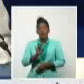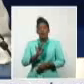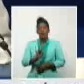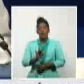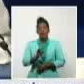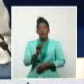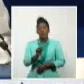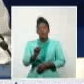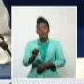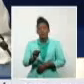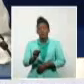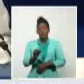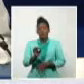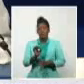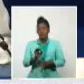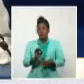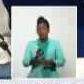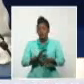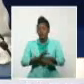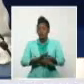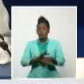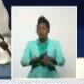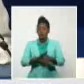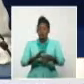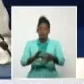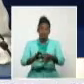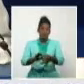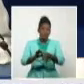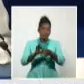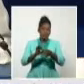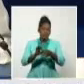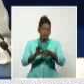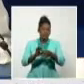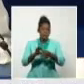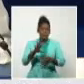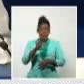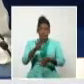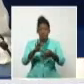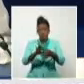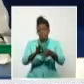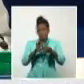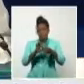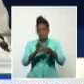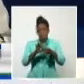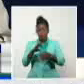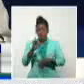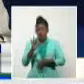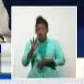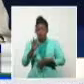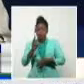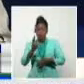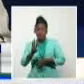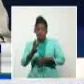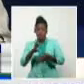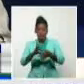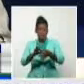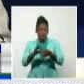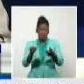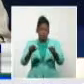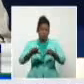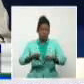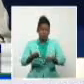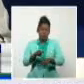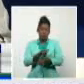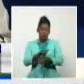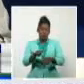Pacientes As you can see, there is a significant number of people who have already been discharged from our hospitals.